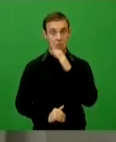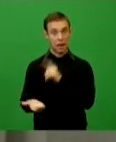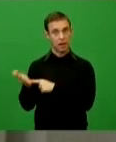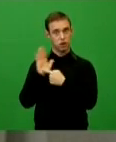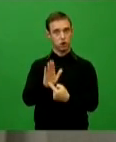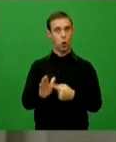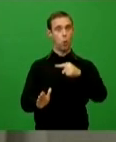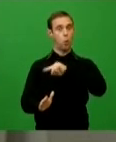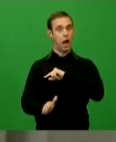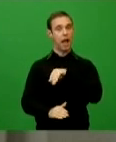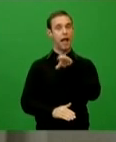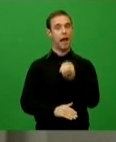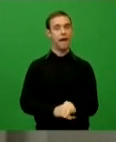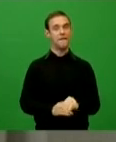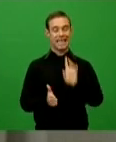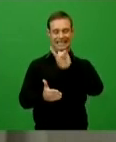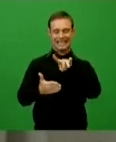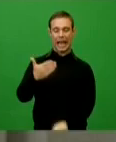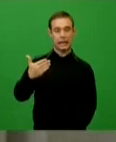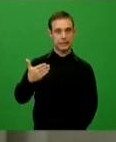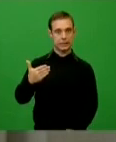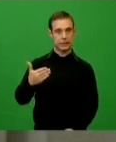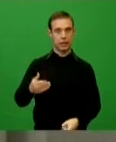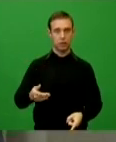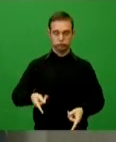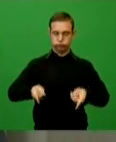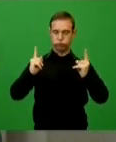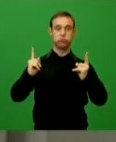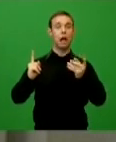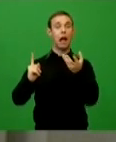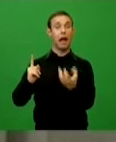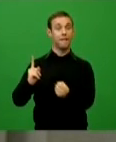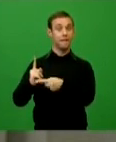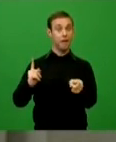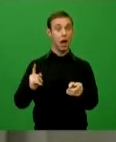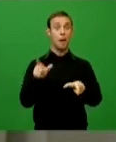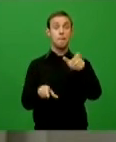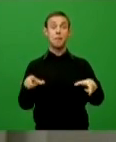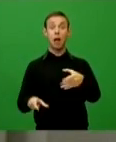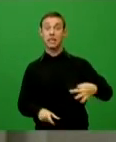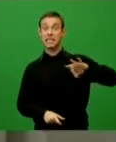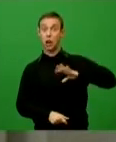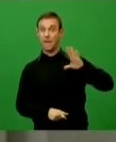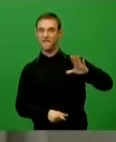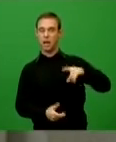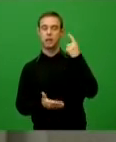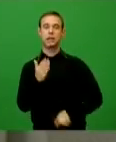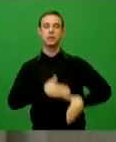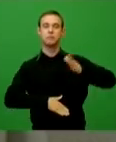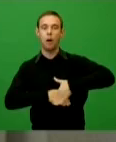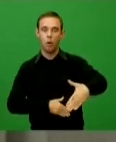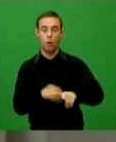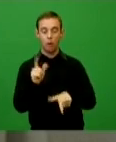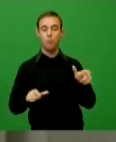impact of a higher tax burden, low employment growth, and weak wealth effects take their toll